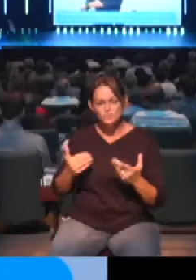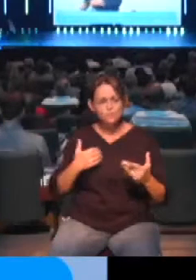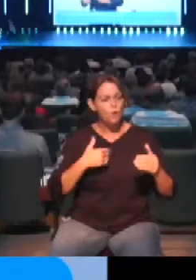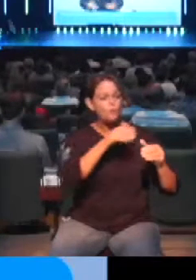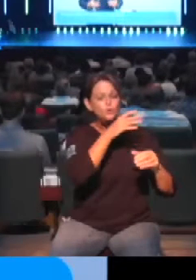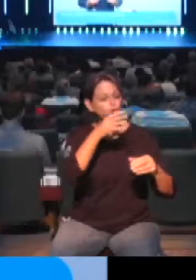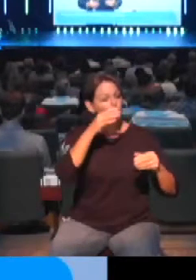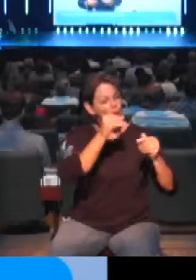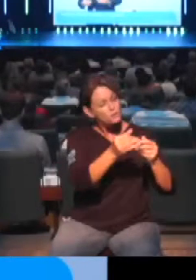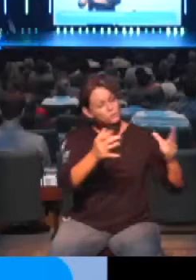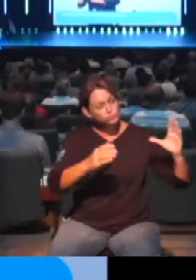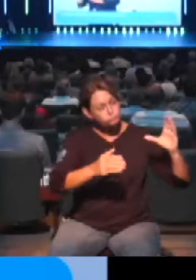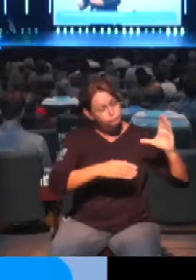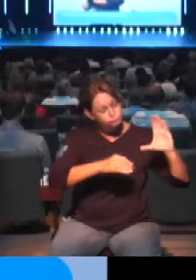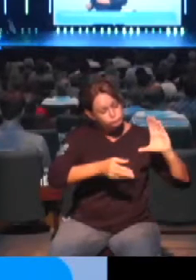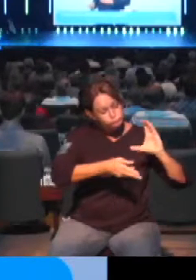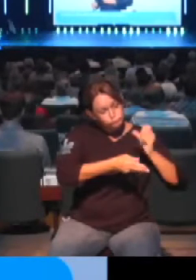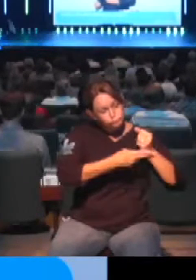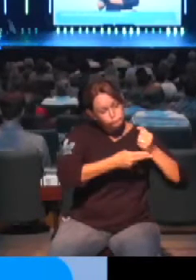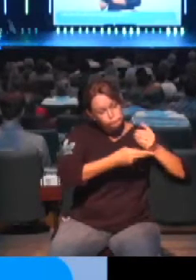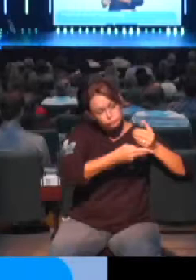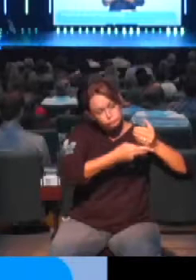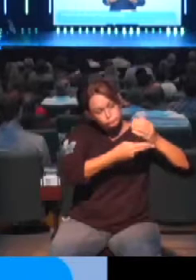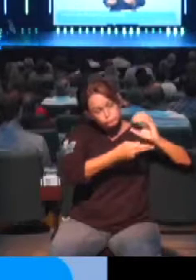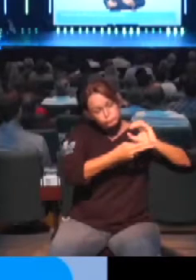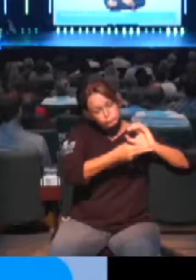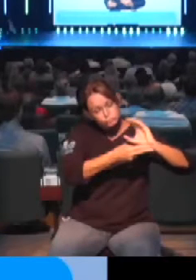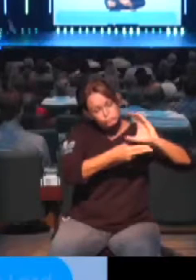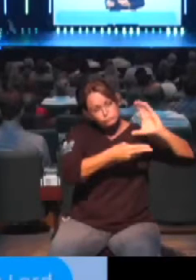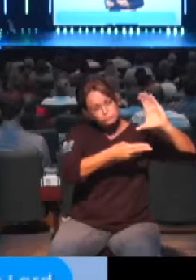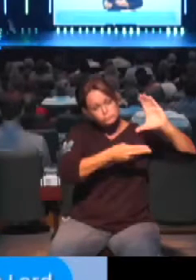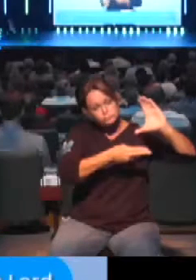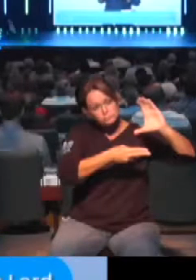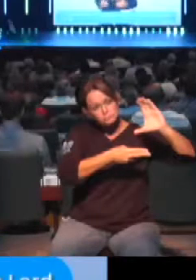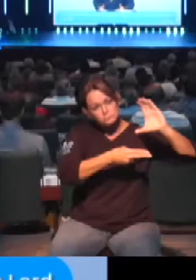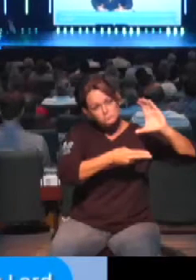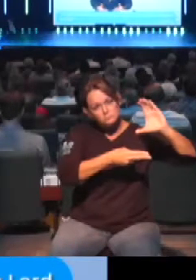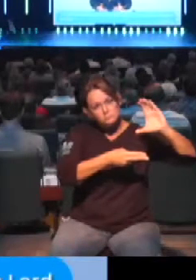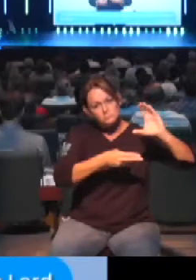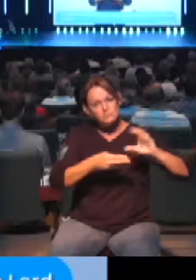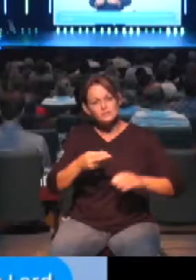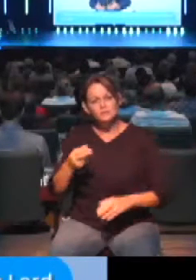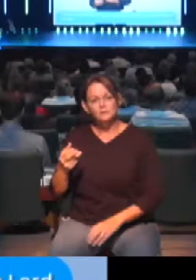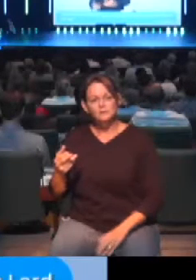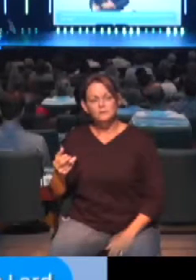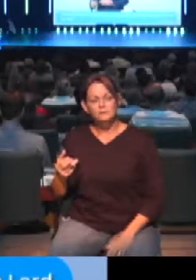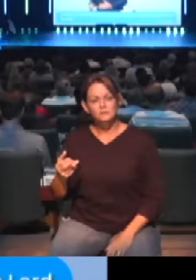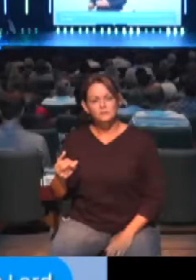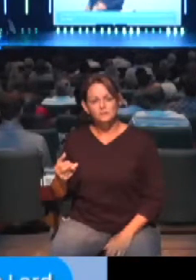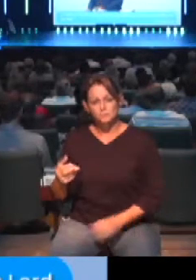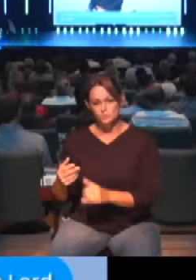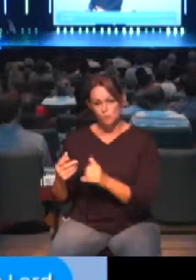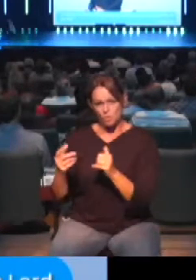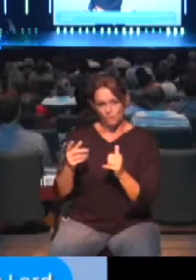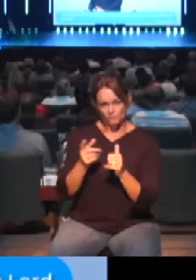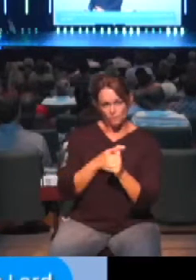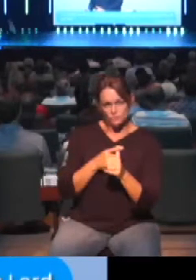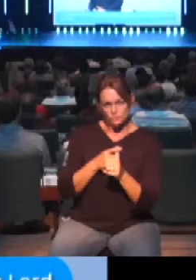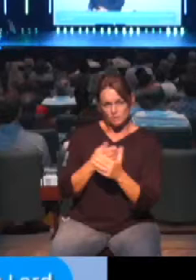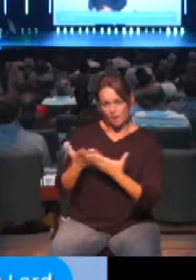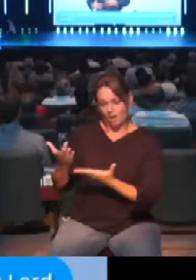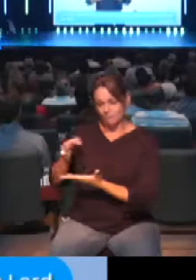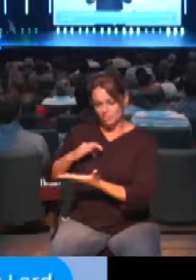with plenty, and your vats will overflow with new wine. Exodus 23, 19, the first of the first fruits of your